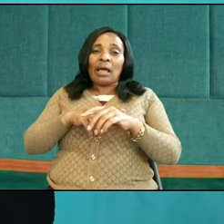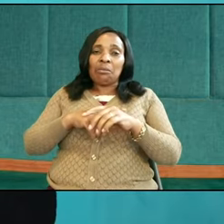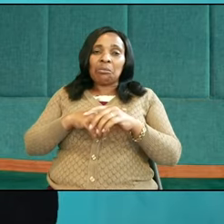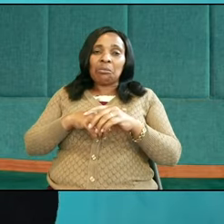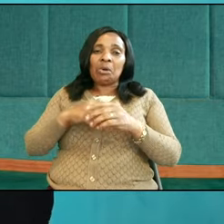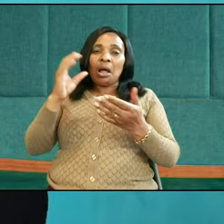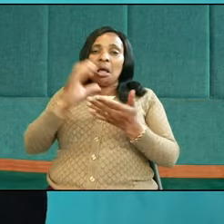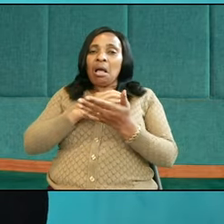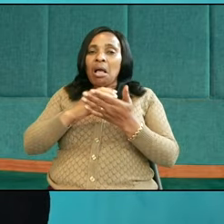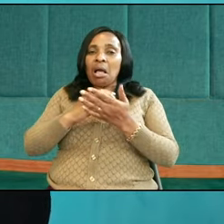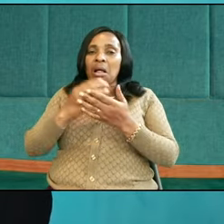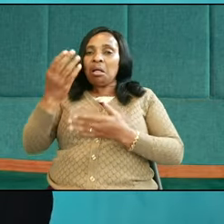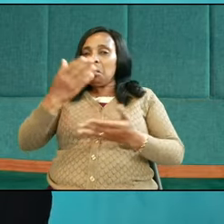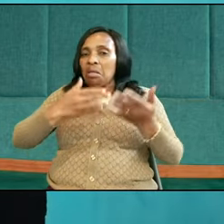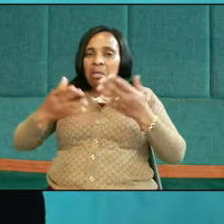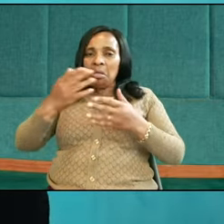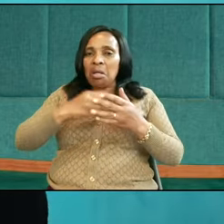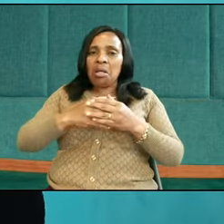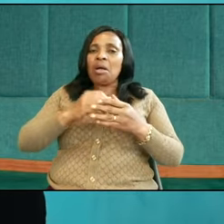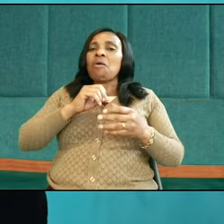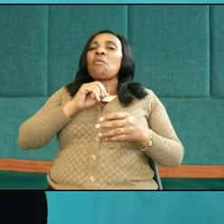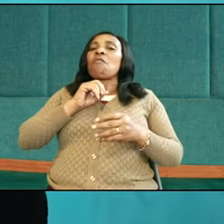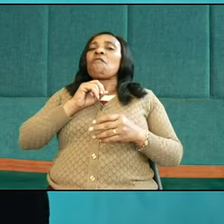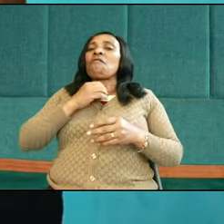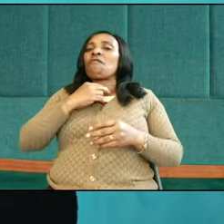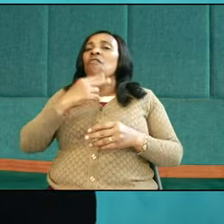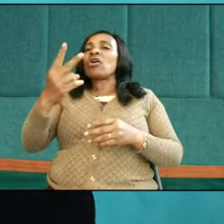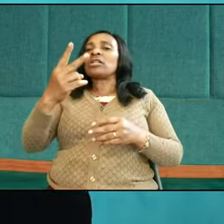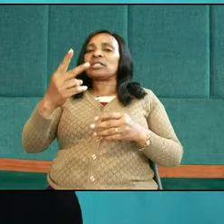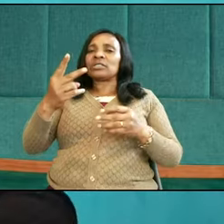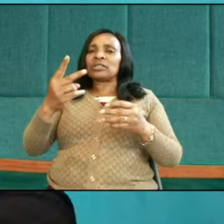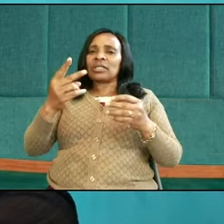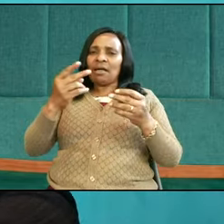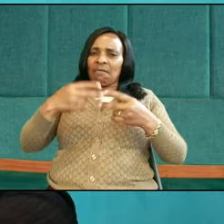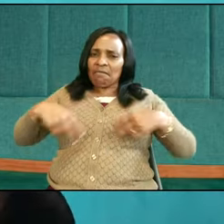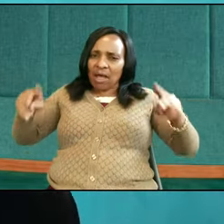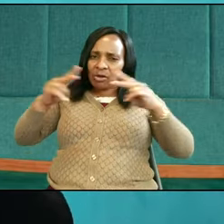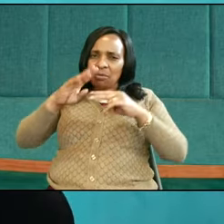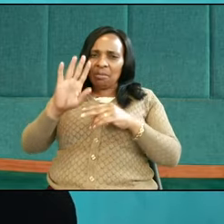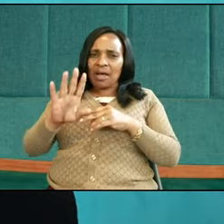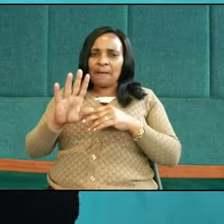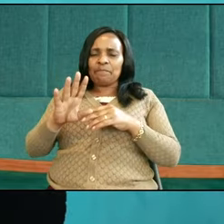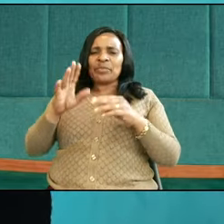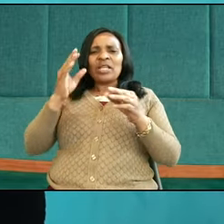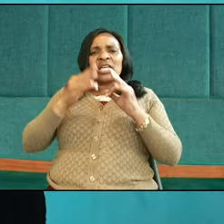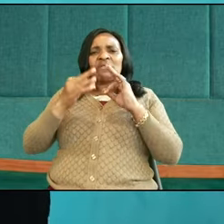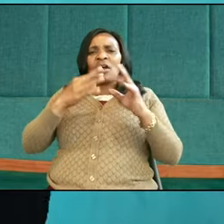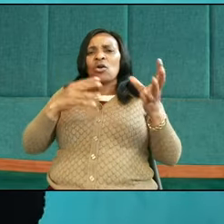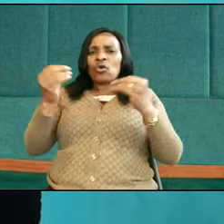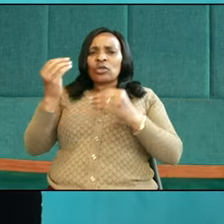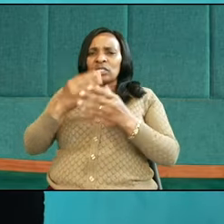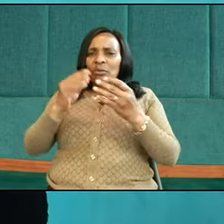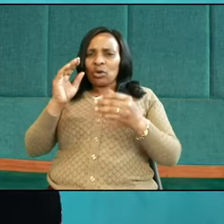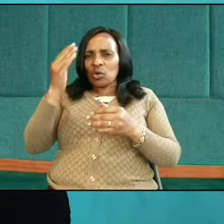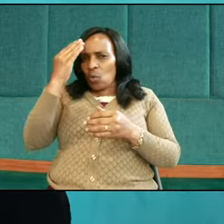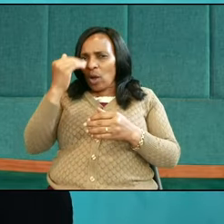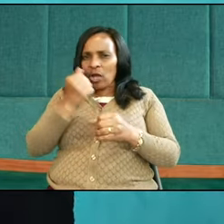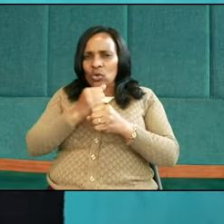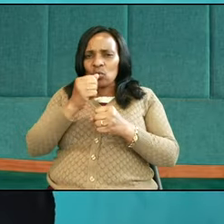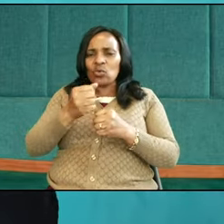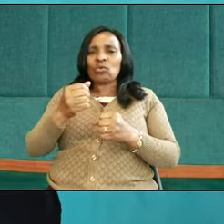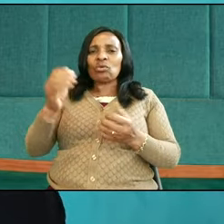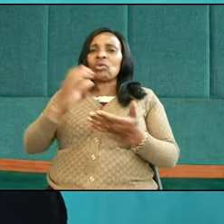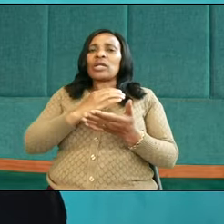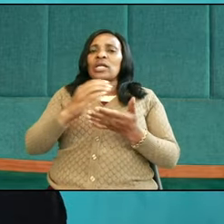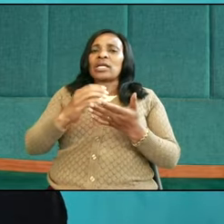in any rowdy, unruly or behavior they regret. That's their values. So in that case, if I go up to someone and ask them, by that, why do you drink? Someone says, you